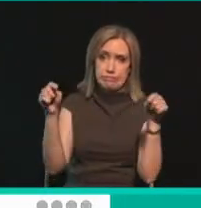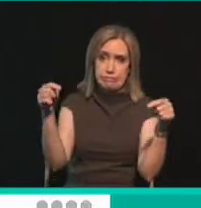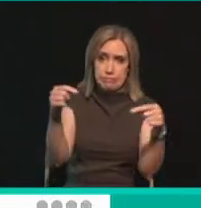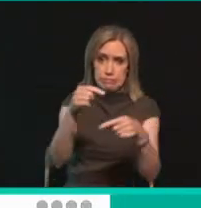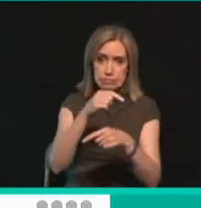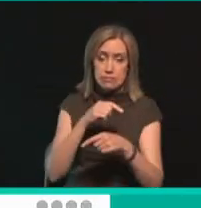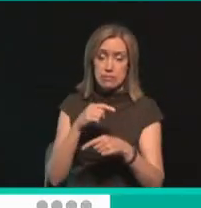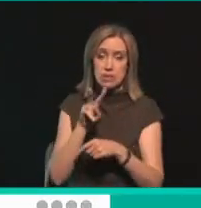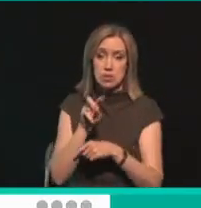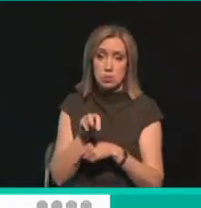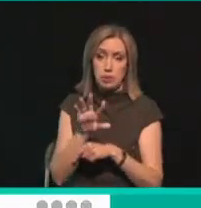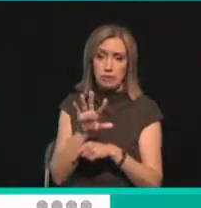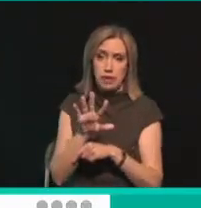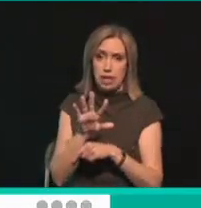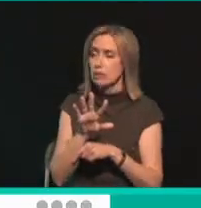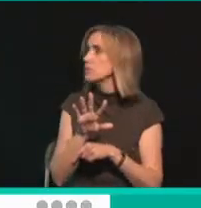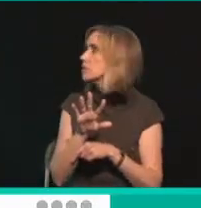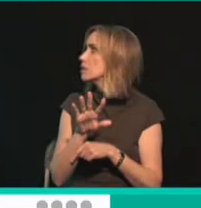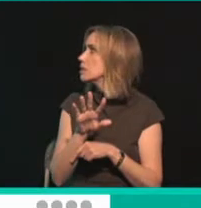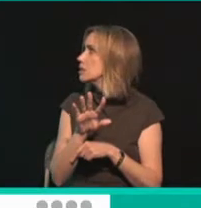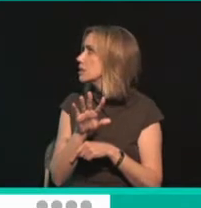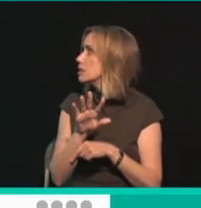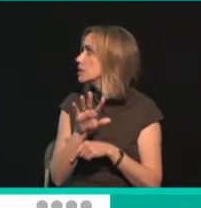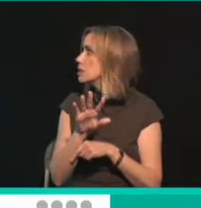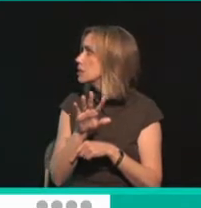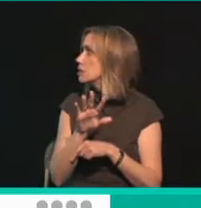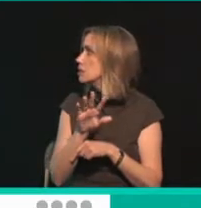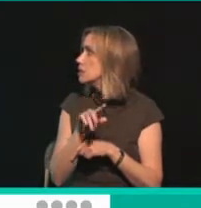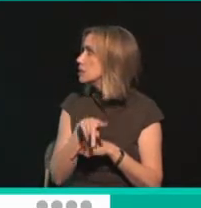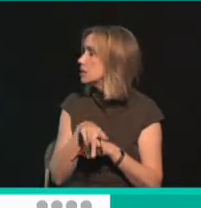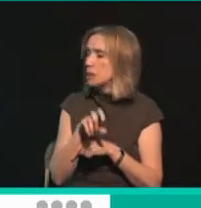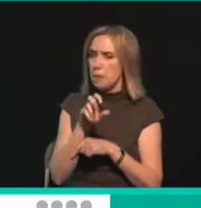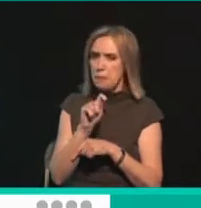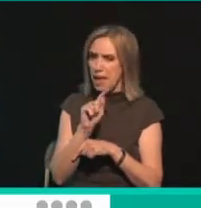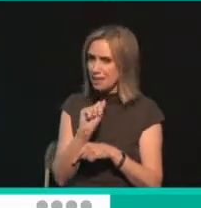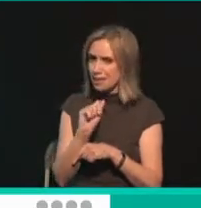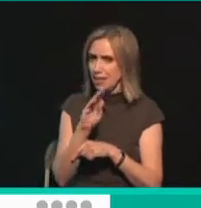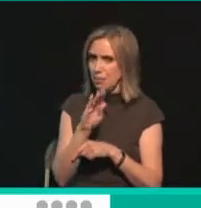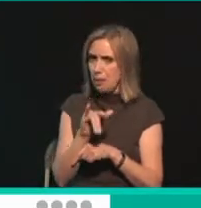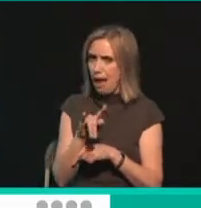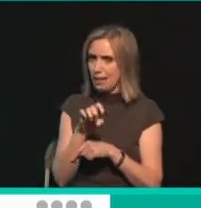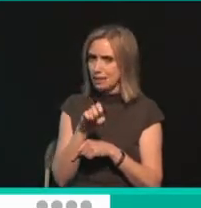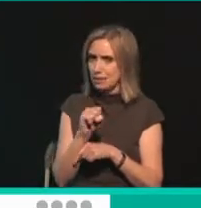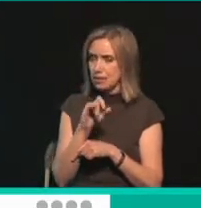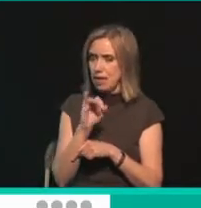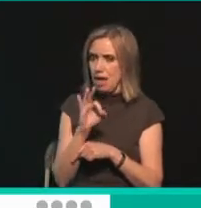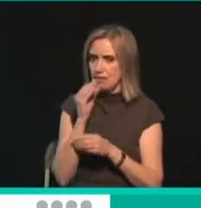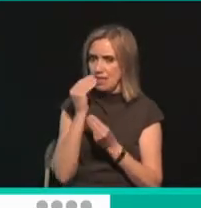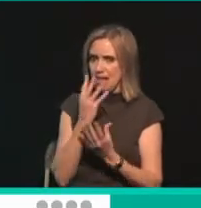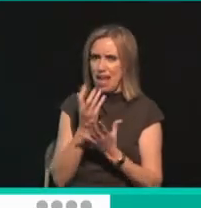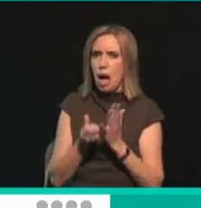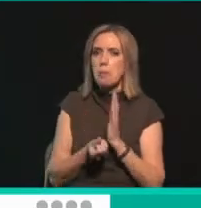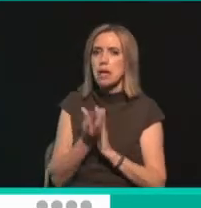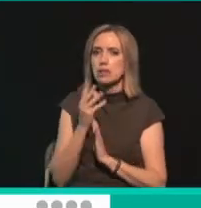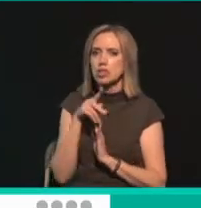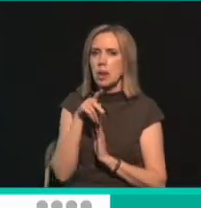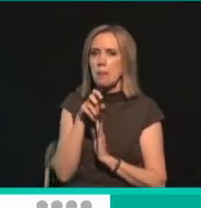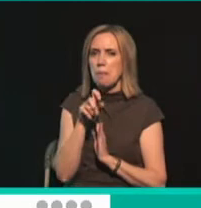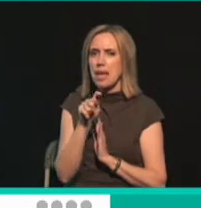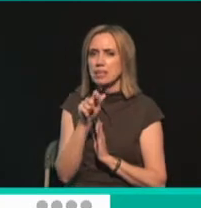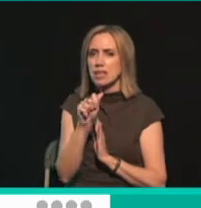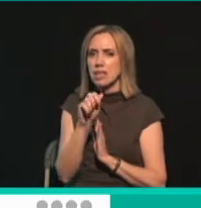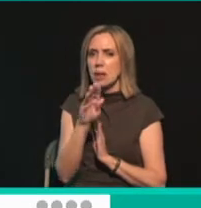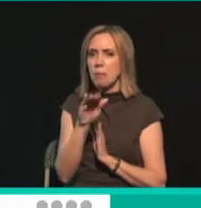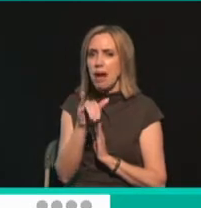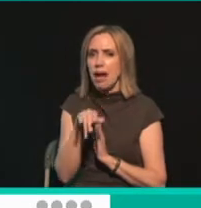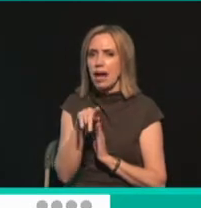have 2.5 petabytes of data every hour. How much is a petabyte? Well,